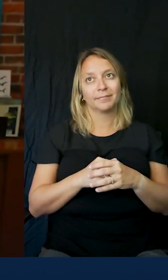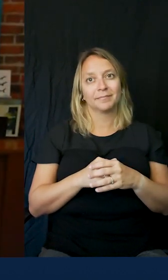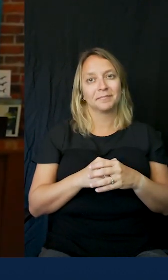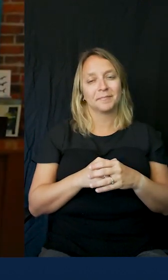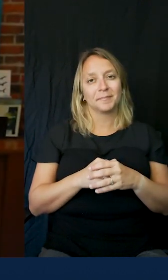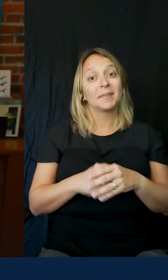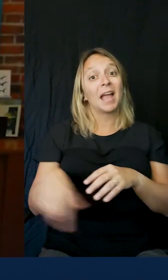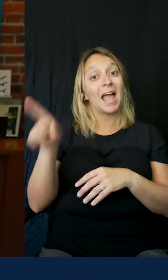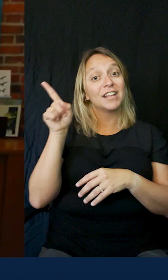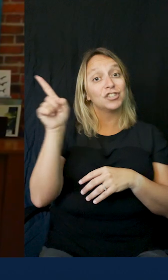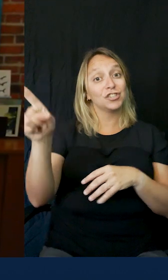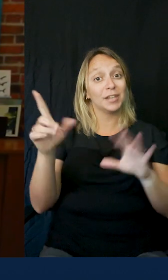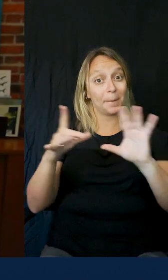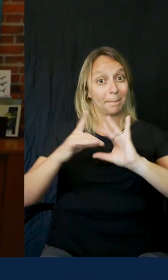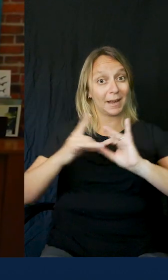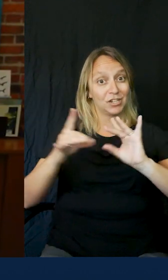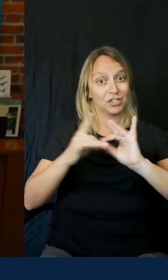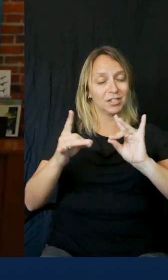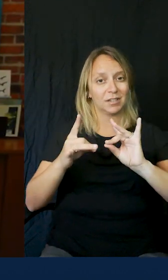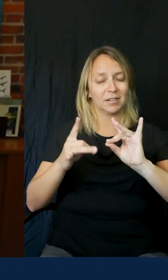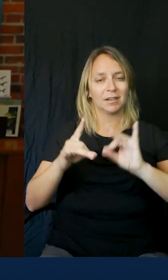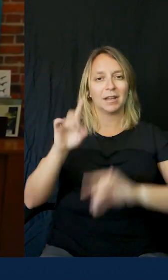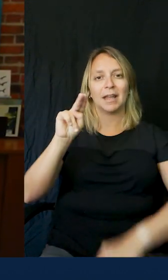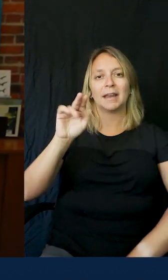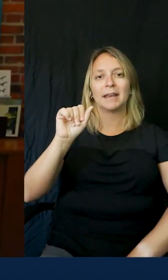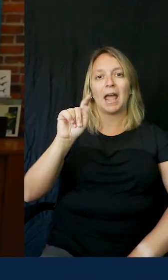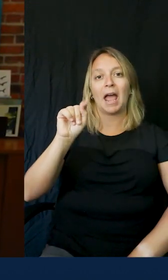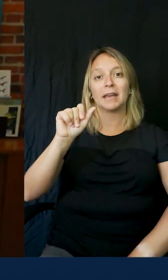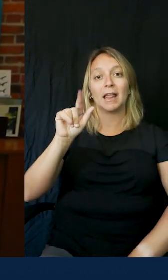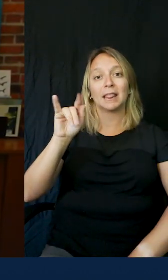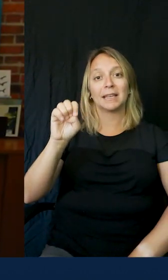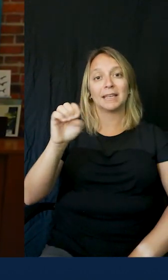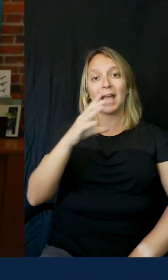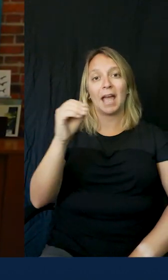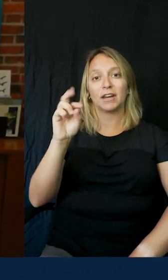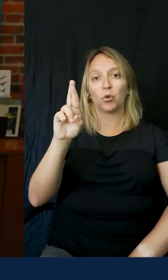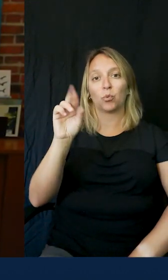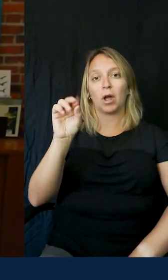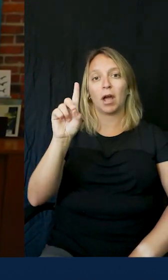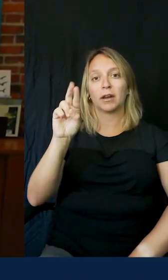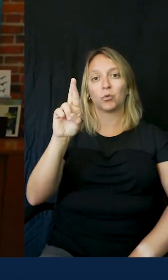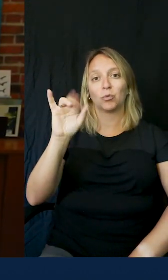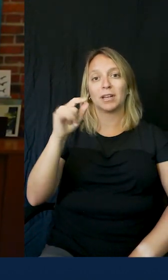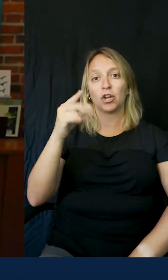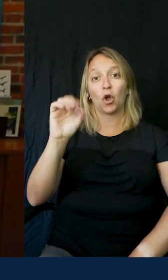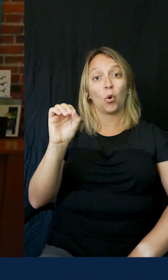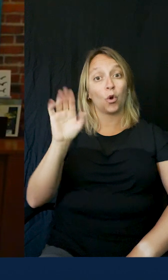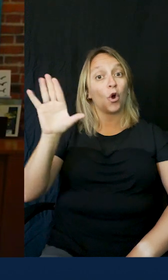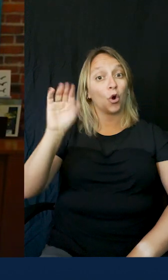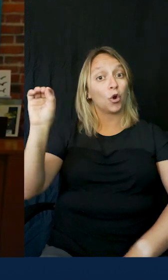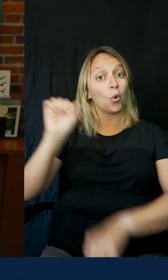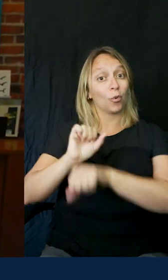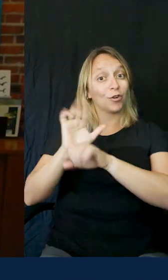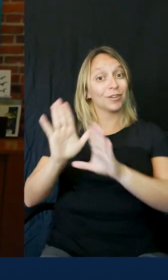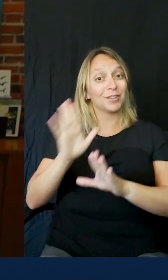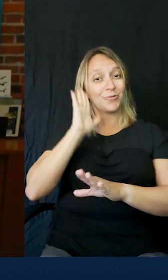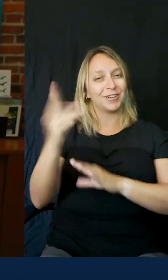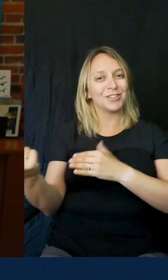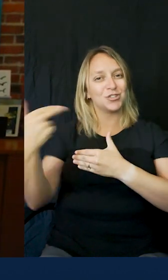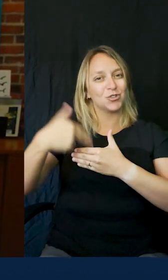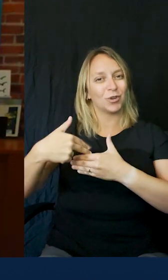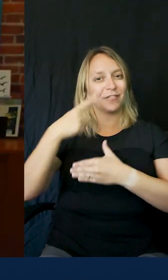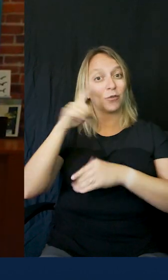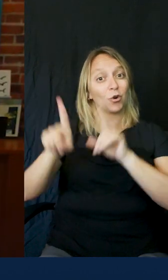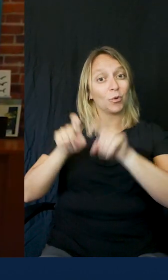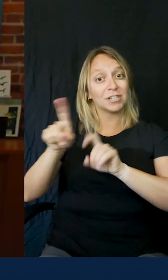As she mentioned, her colleagues Natalie and Rodrigo will be joining us in the Q&A. So if you have questions about Vancouver Island Whale